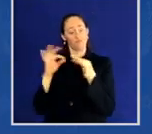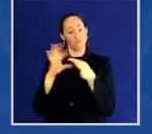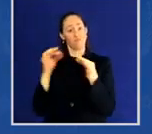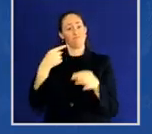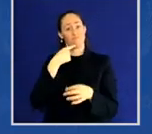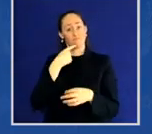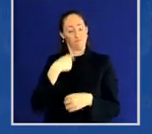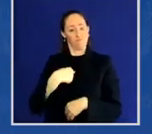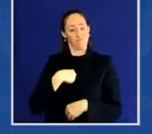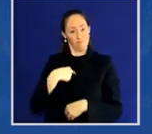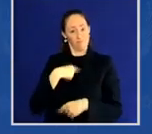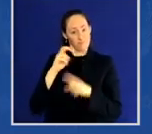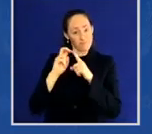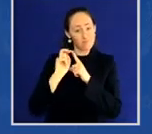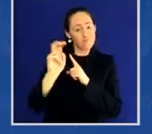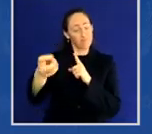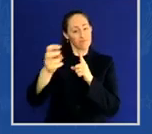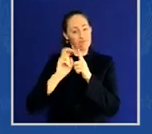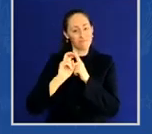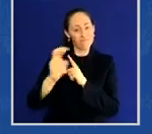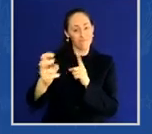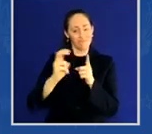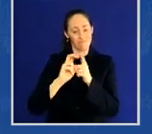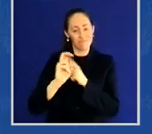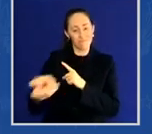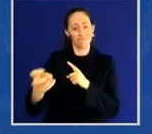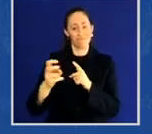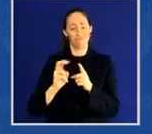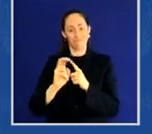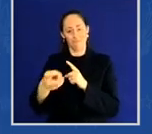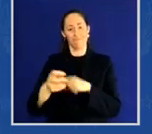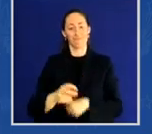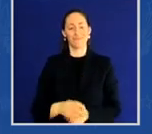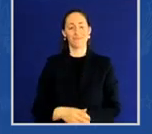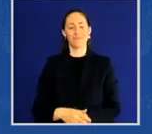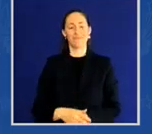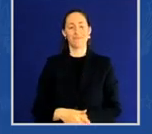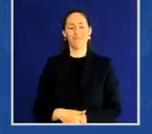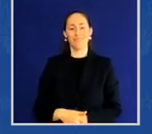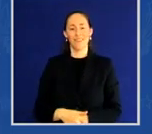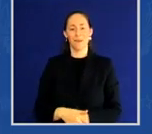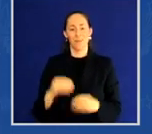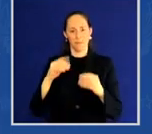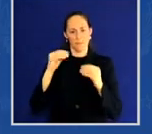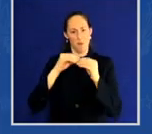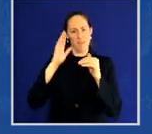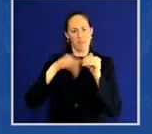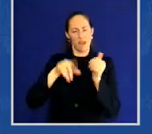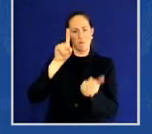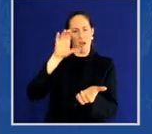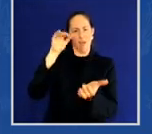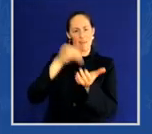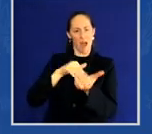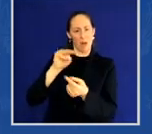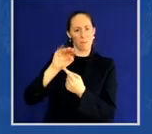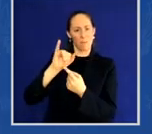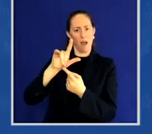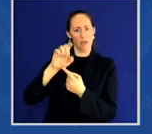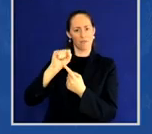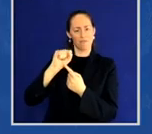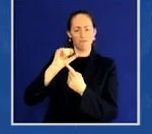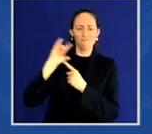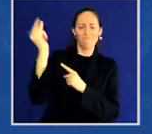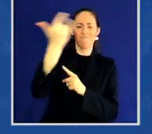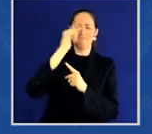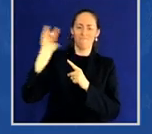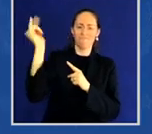1,300,000 miles on Air Force One. And I used to, the Secret Service didn't like it, but I used to like to take the train home. My mom was